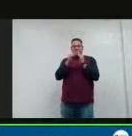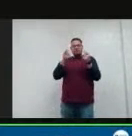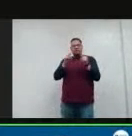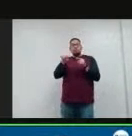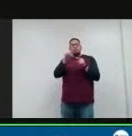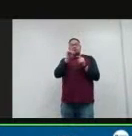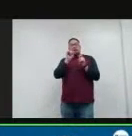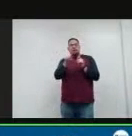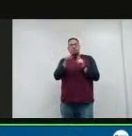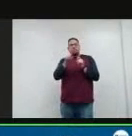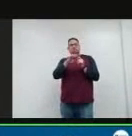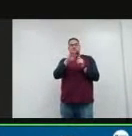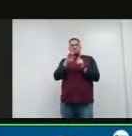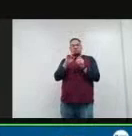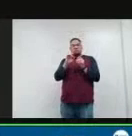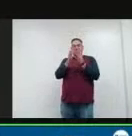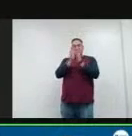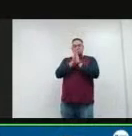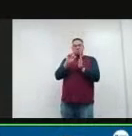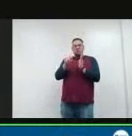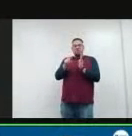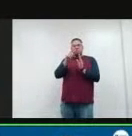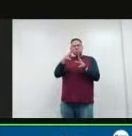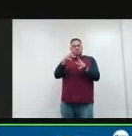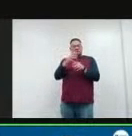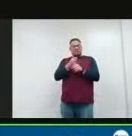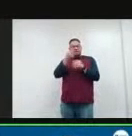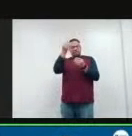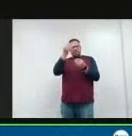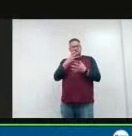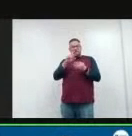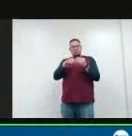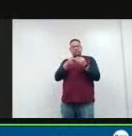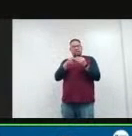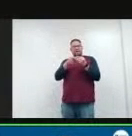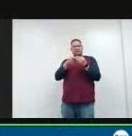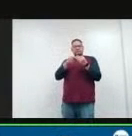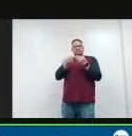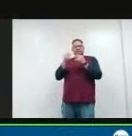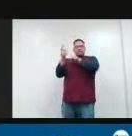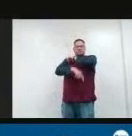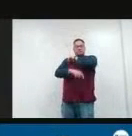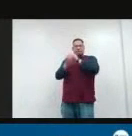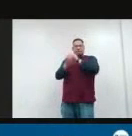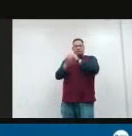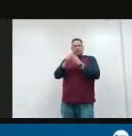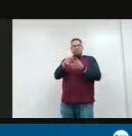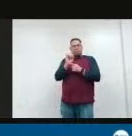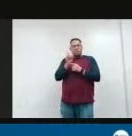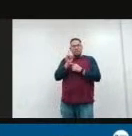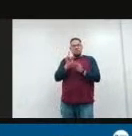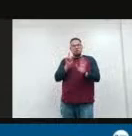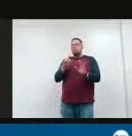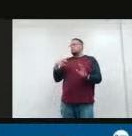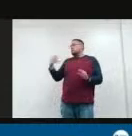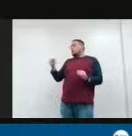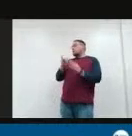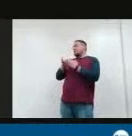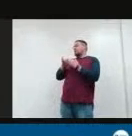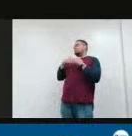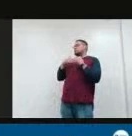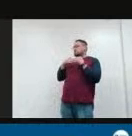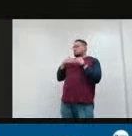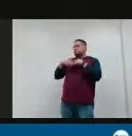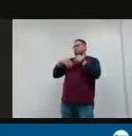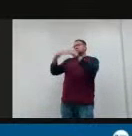question, did you get information about discipline in that moment? So that led to a series of other